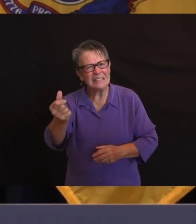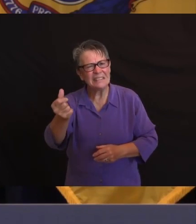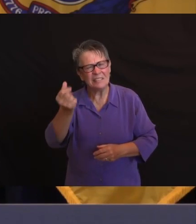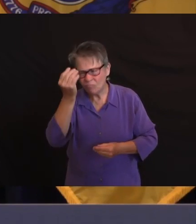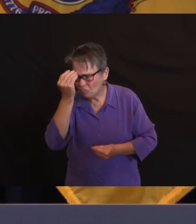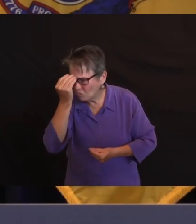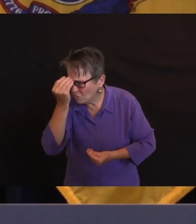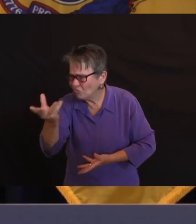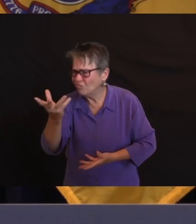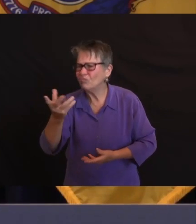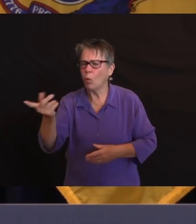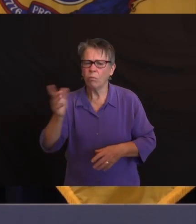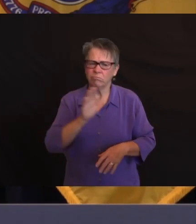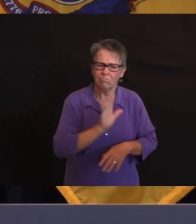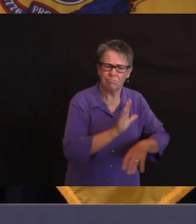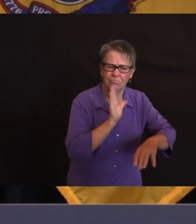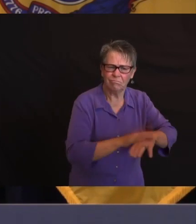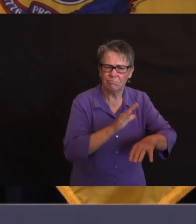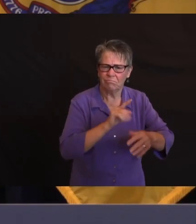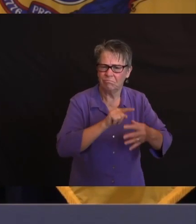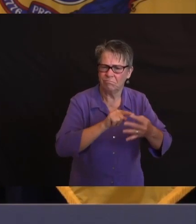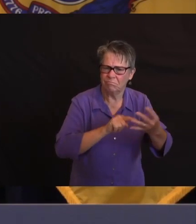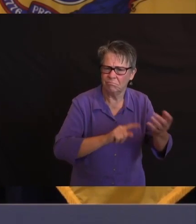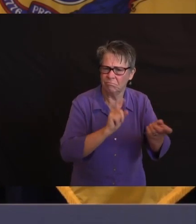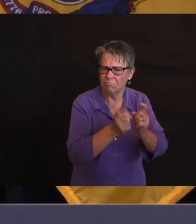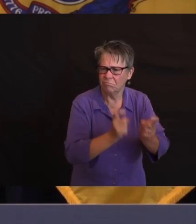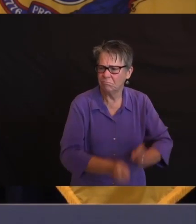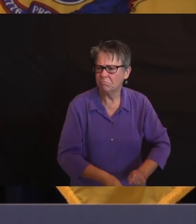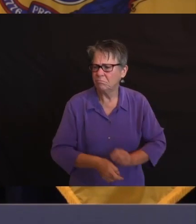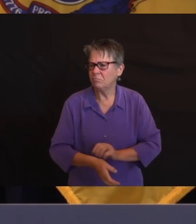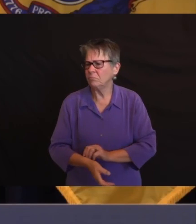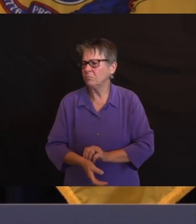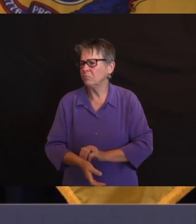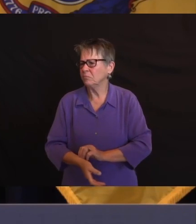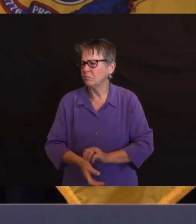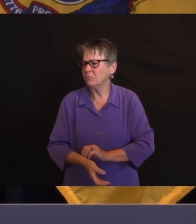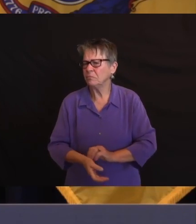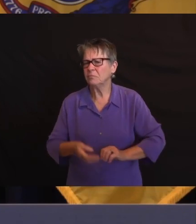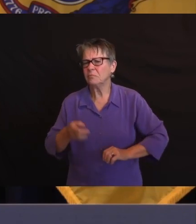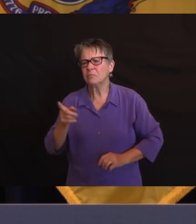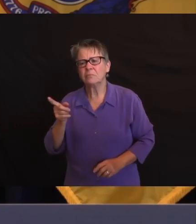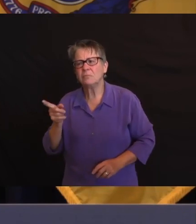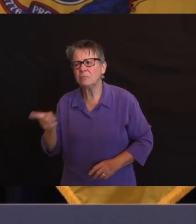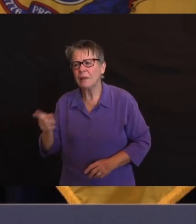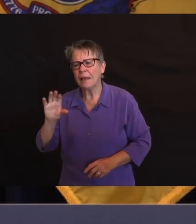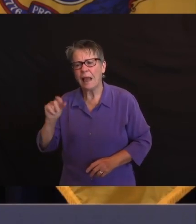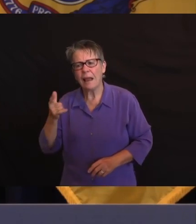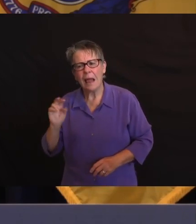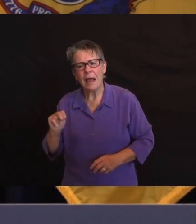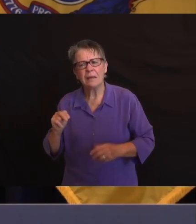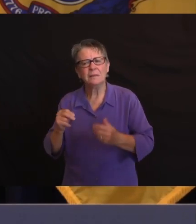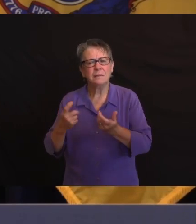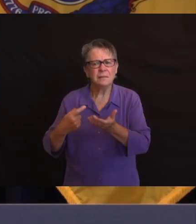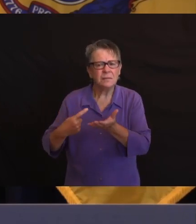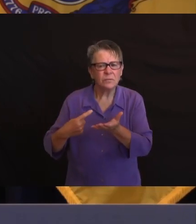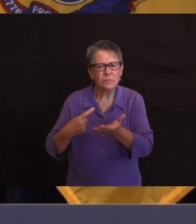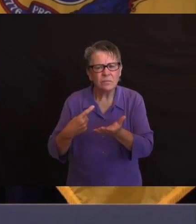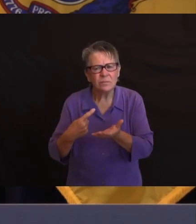on the phone with, I think you were on with big city mayors a couple of days ago with the Attorney General on a broader remit. You're on with police